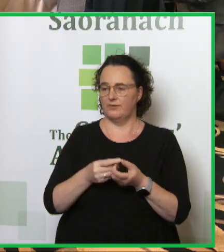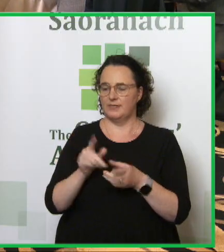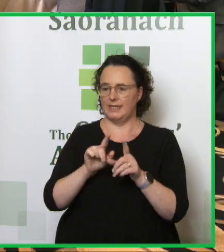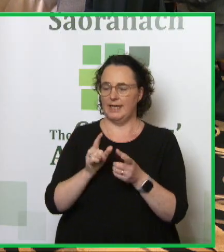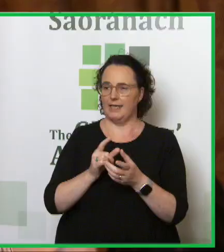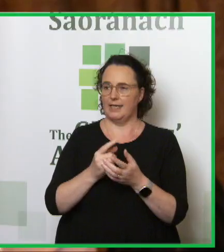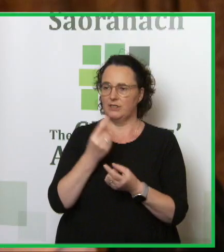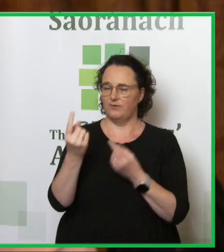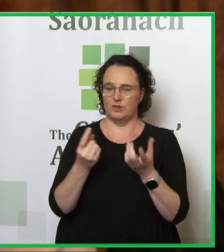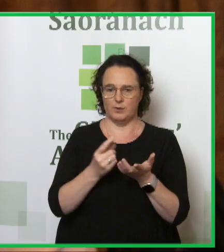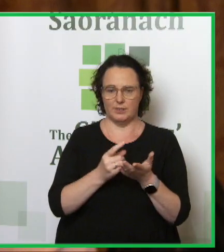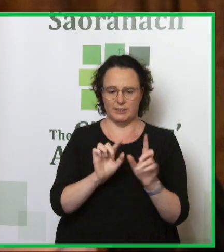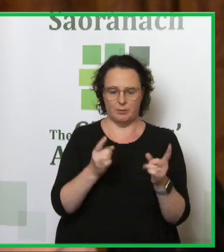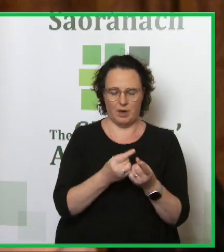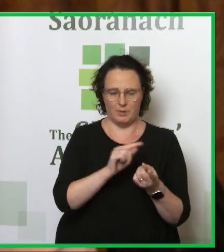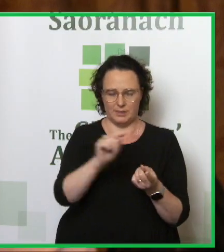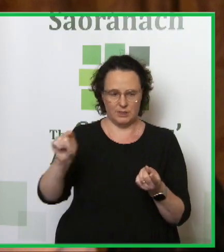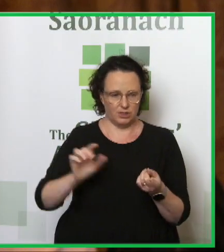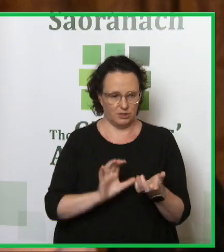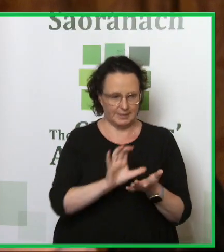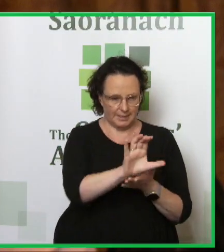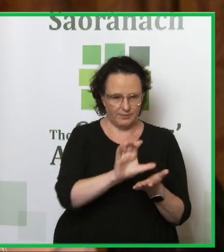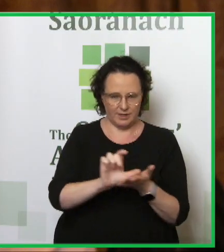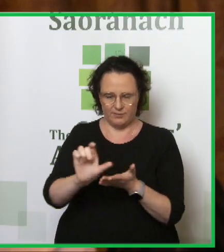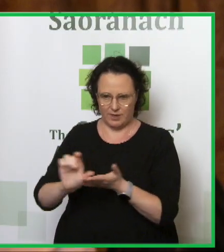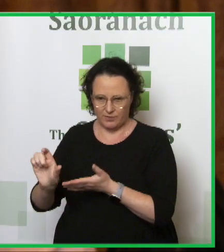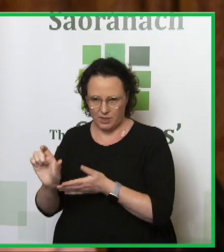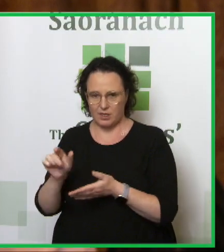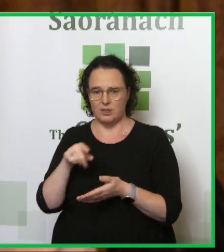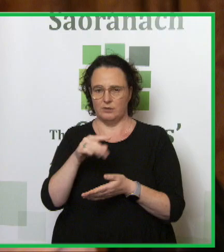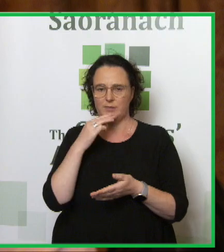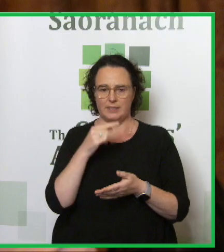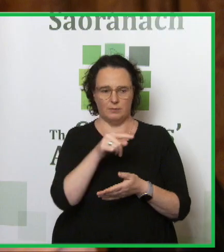departments who will shrug their shoulders and say, well, it's not really our fault, it's their fault.